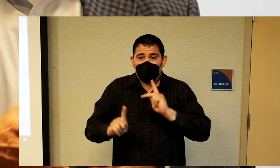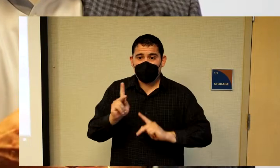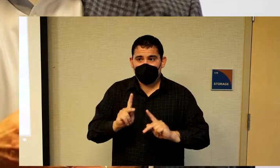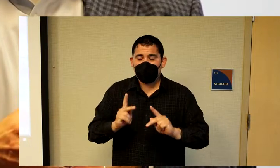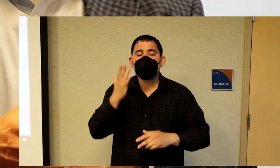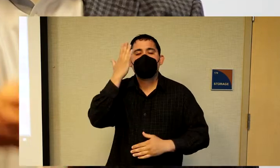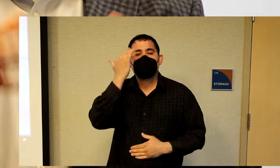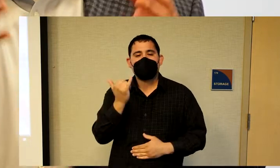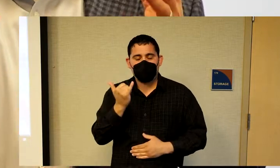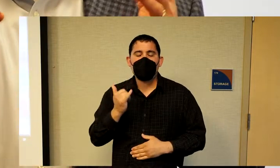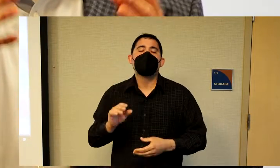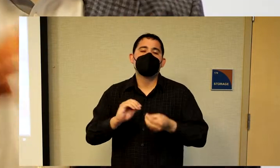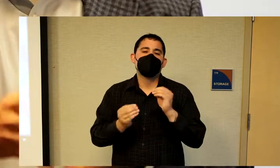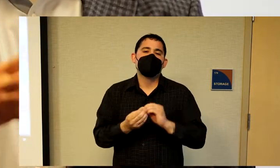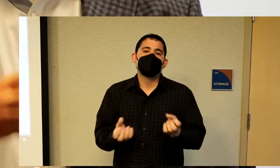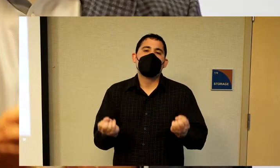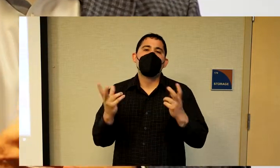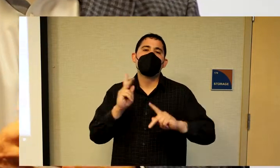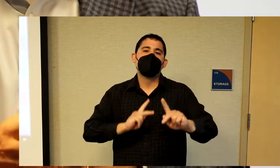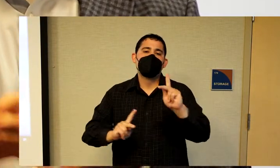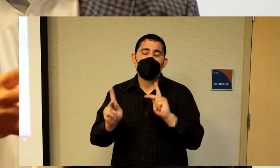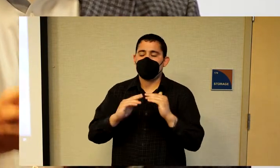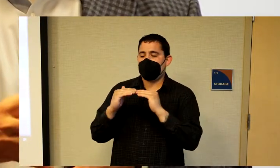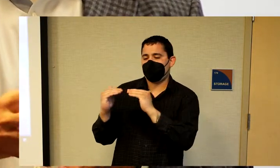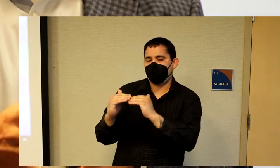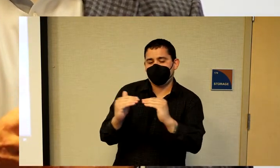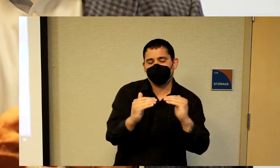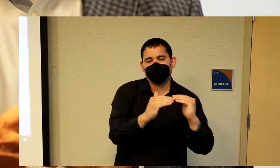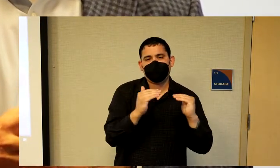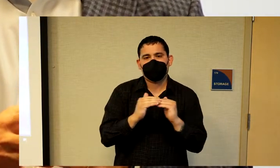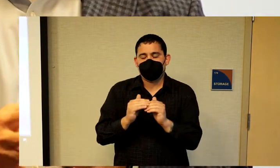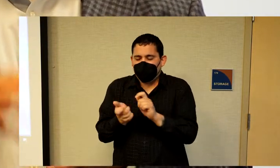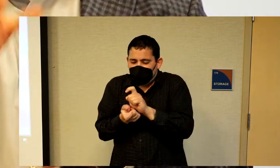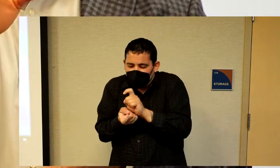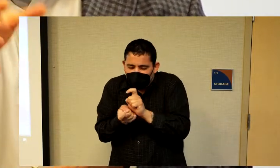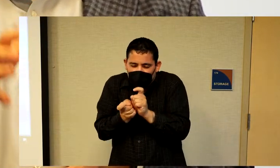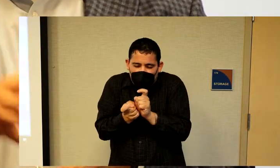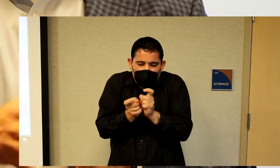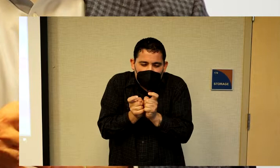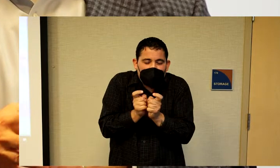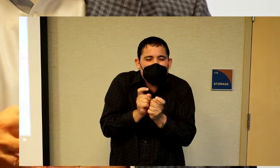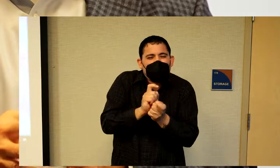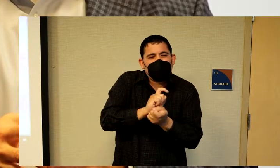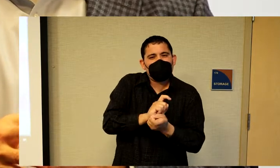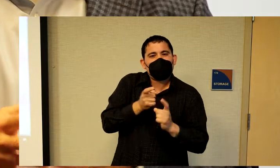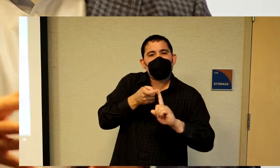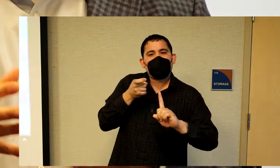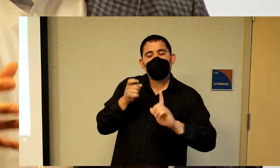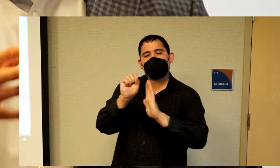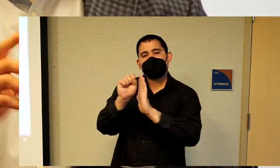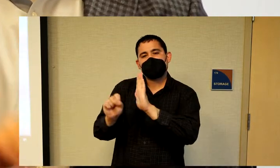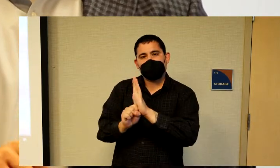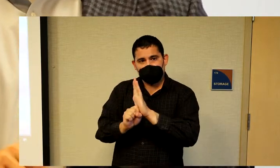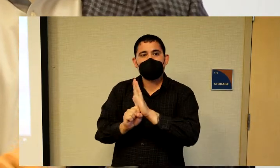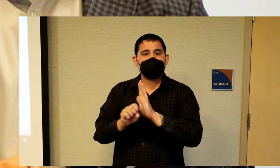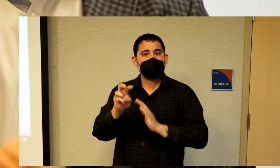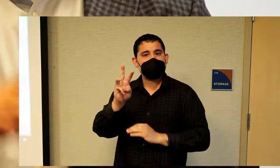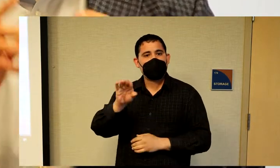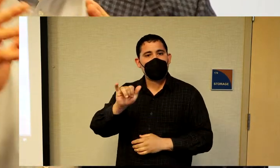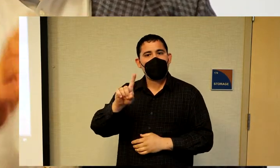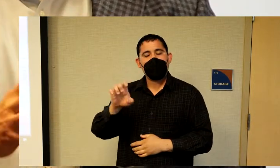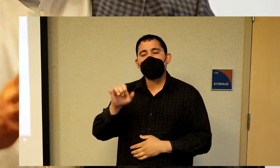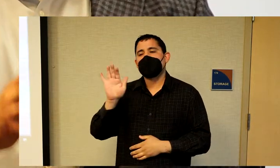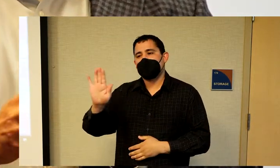for population equality, the adjusted population given to us by the statewide database, and the numbers you see reflect that. So that's one